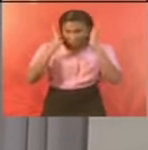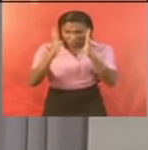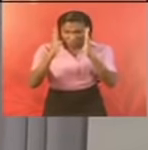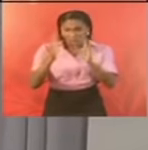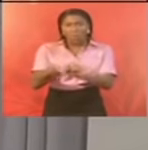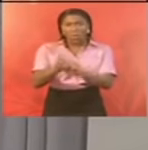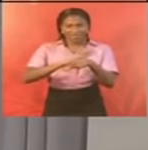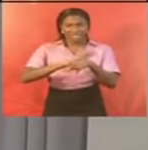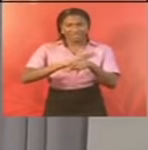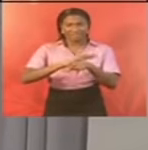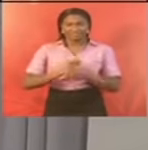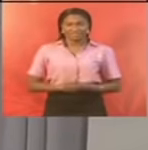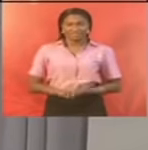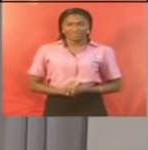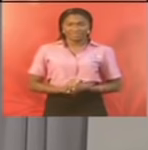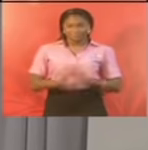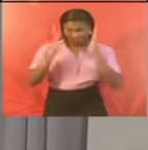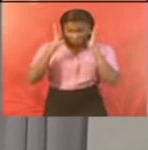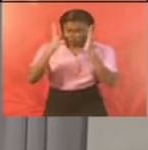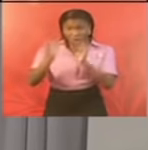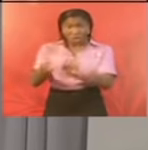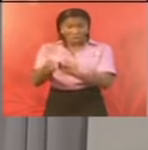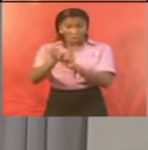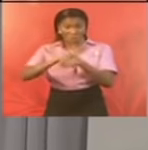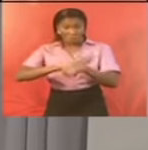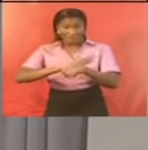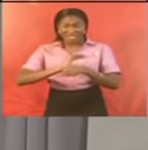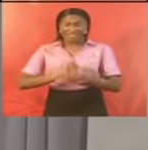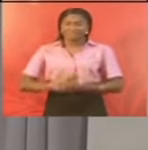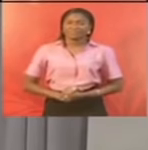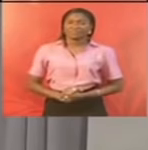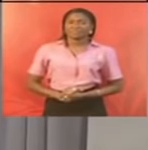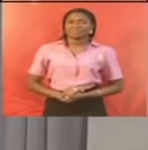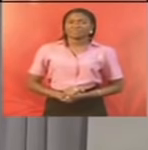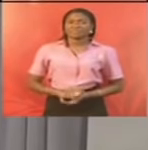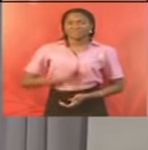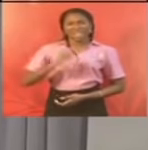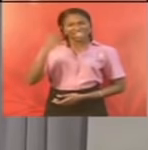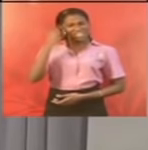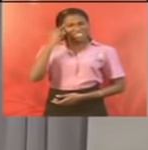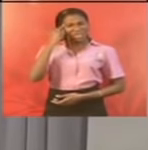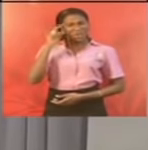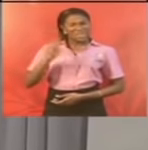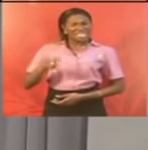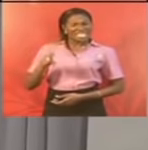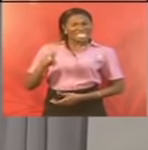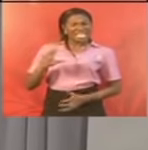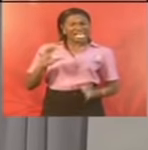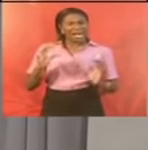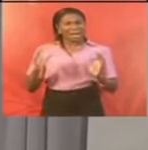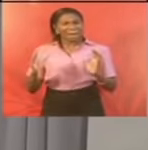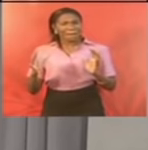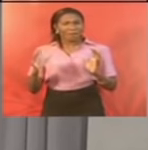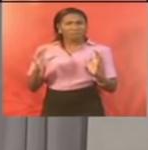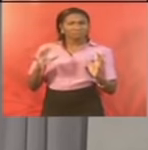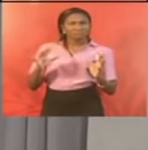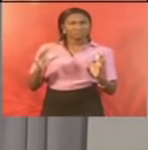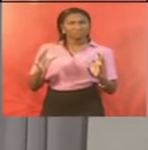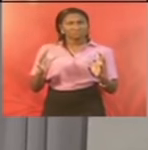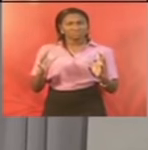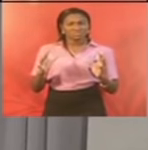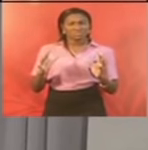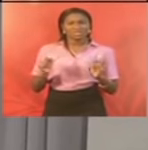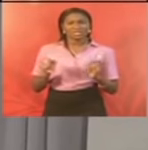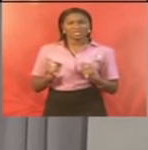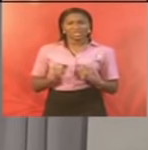context of COVID, and Nurse Sukhchand could give you the figures, I believe we need to attain a vaccination rate to get